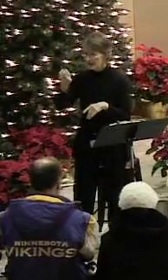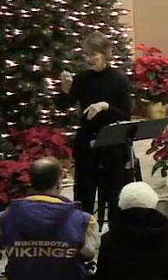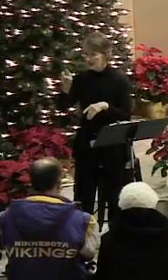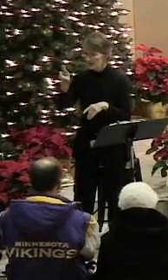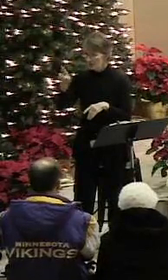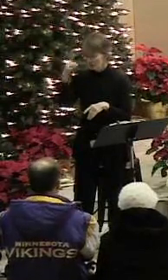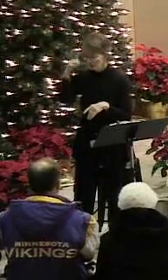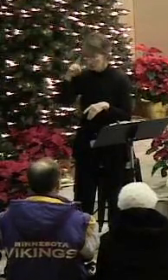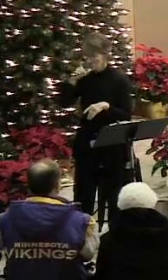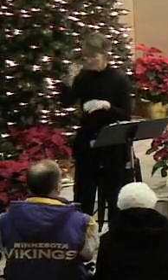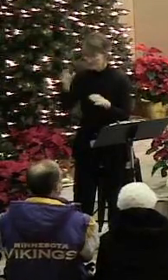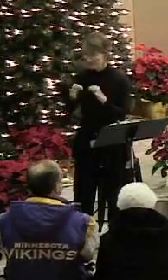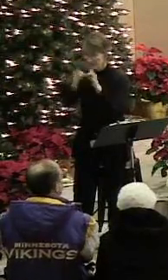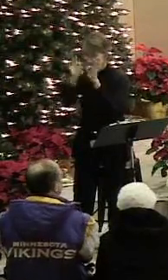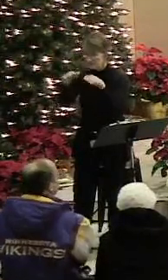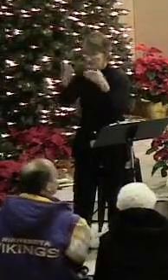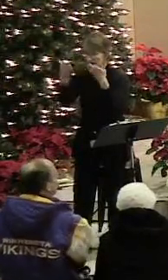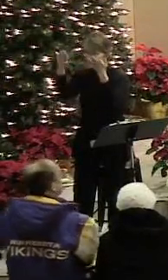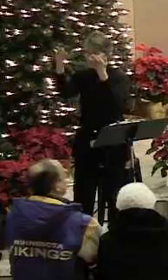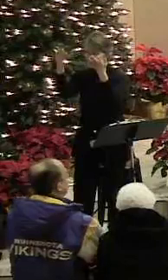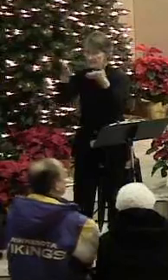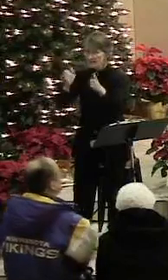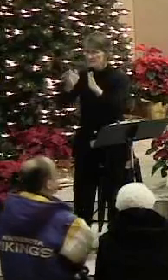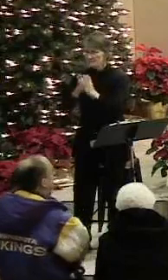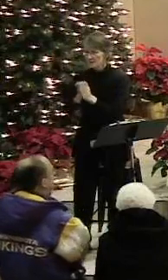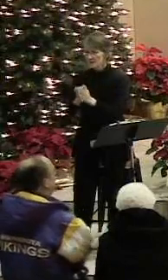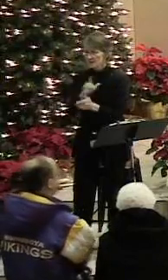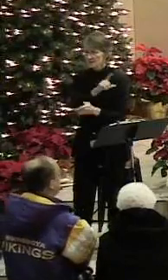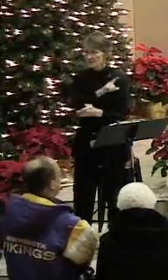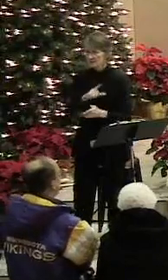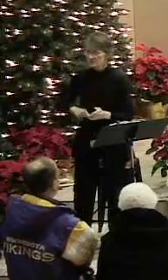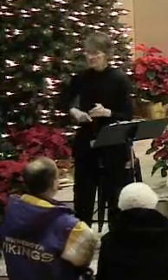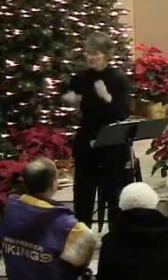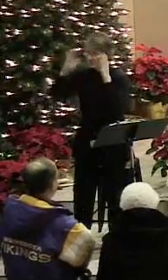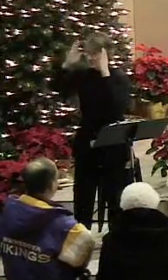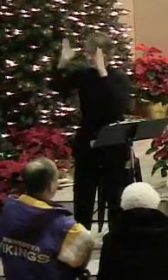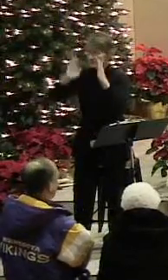being offered, let us pray to the Lord.